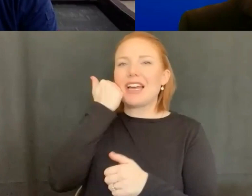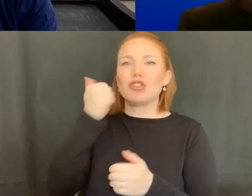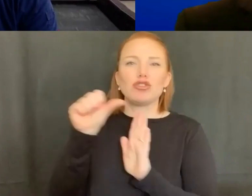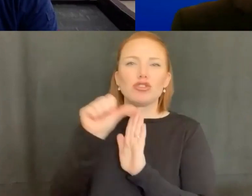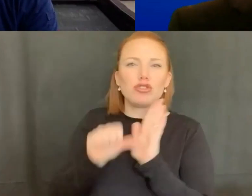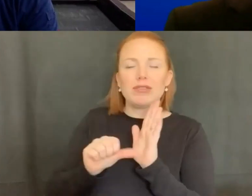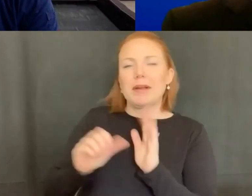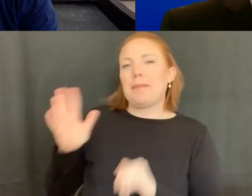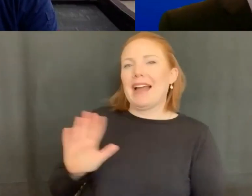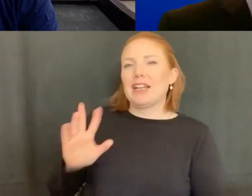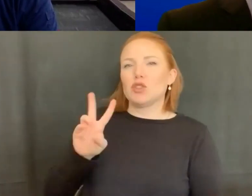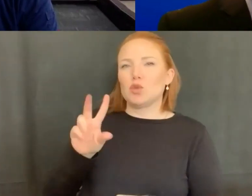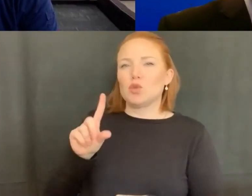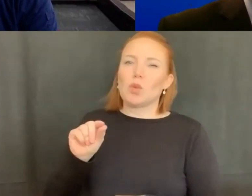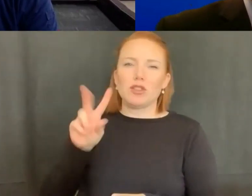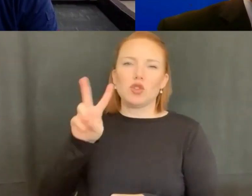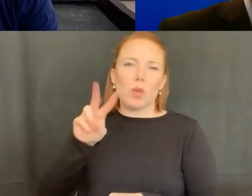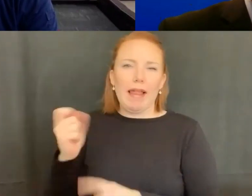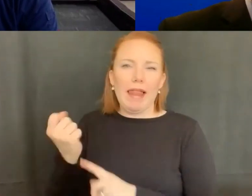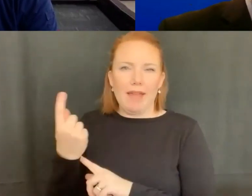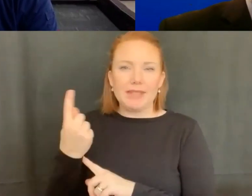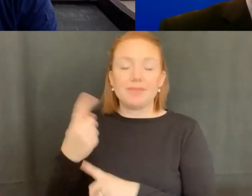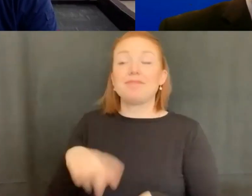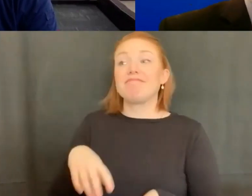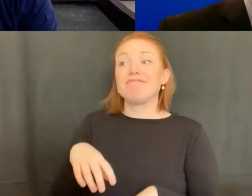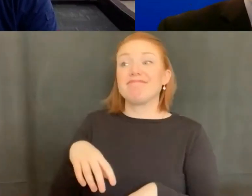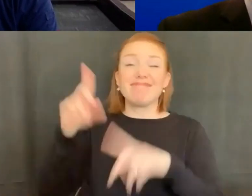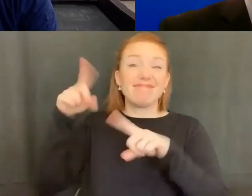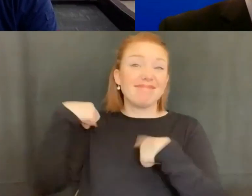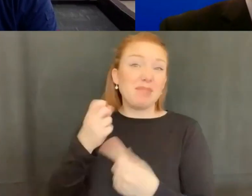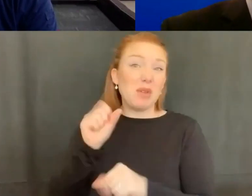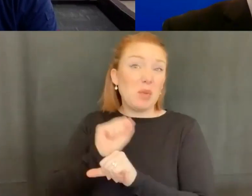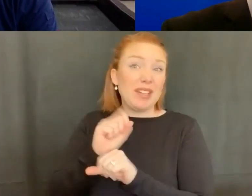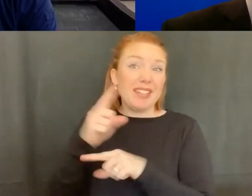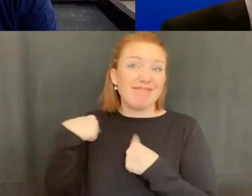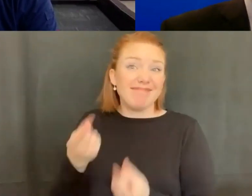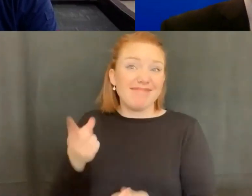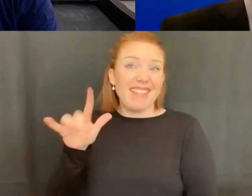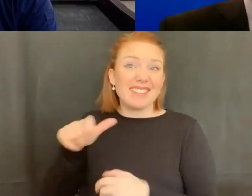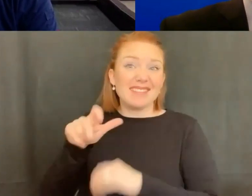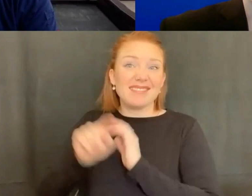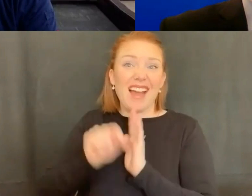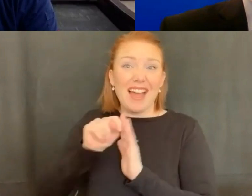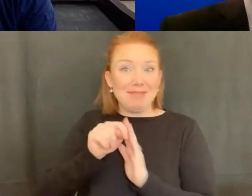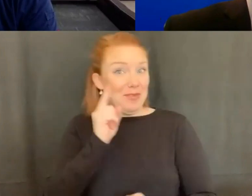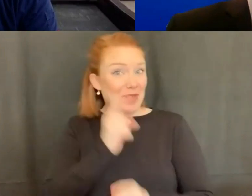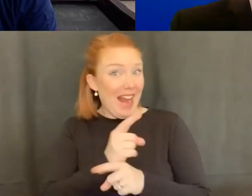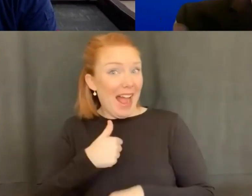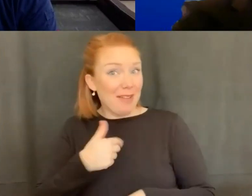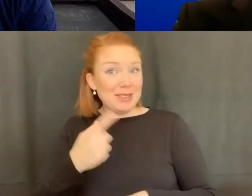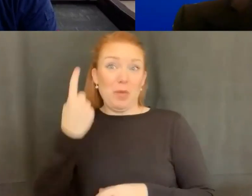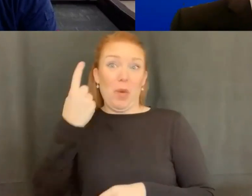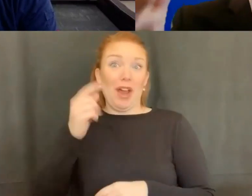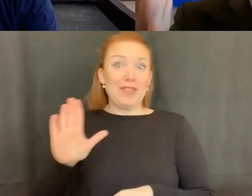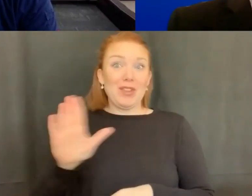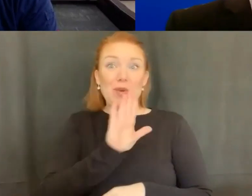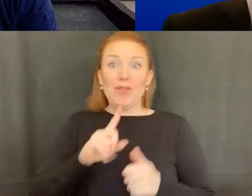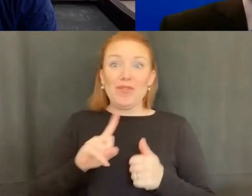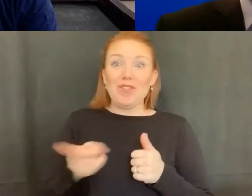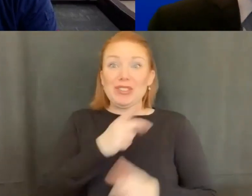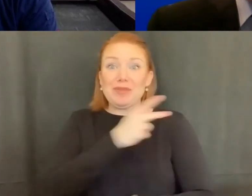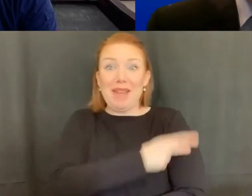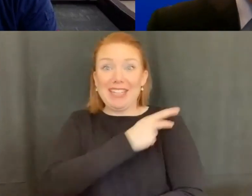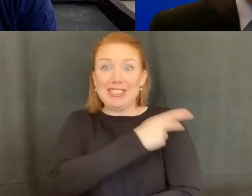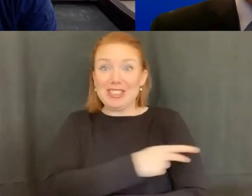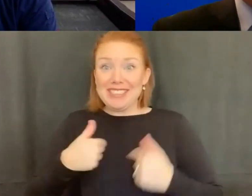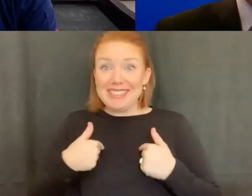2011. And I've been here pretty much ever since. That's right, because I was one of your first patients. That's right. For those I mentioned before, so